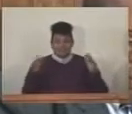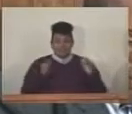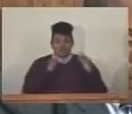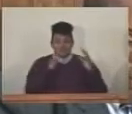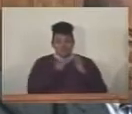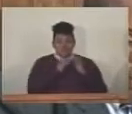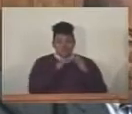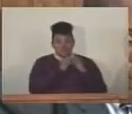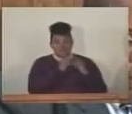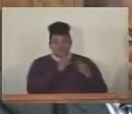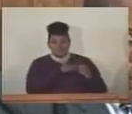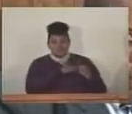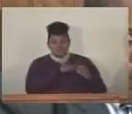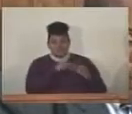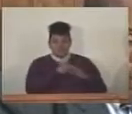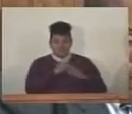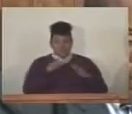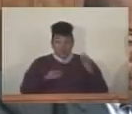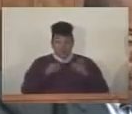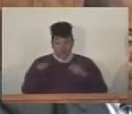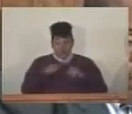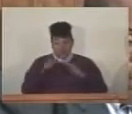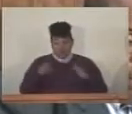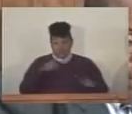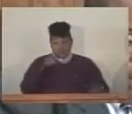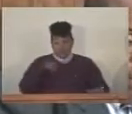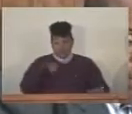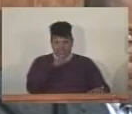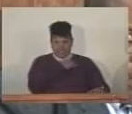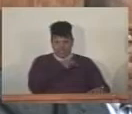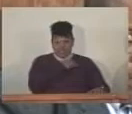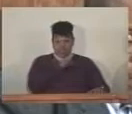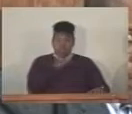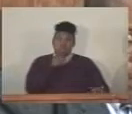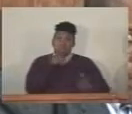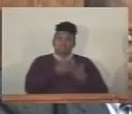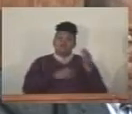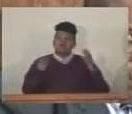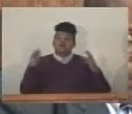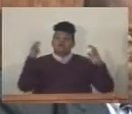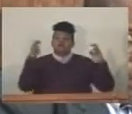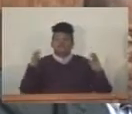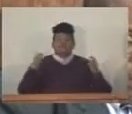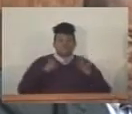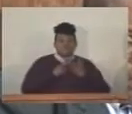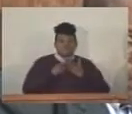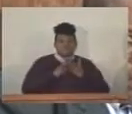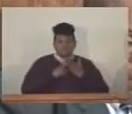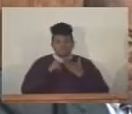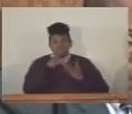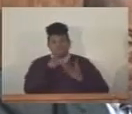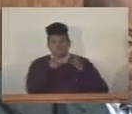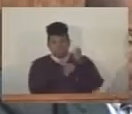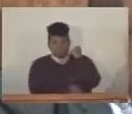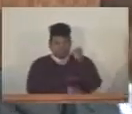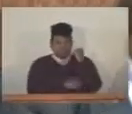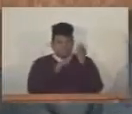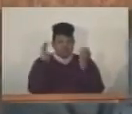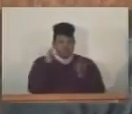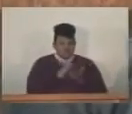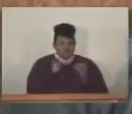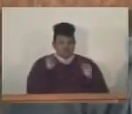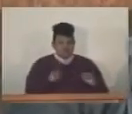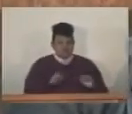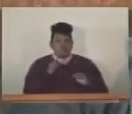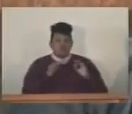sentence as a method of mitigation? Not just prior to sentence in the parish courts.